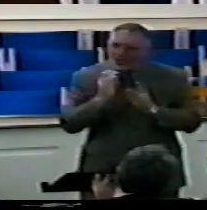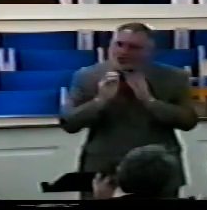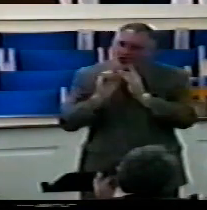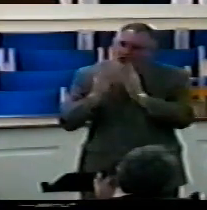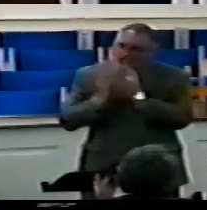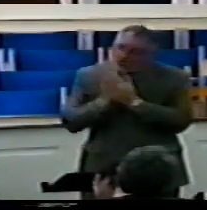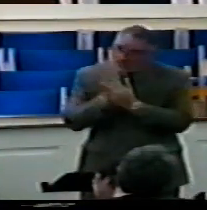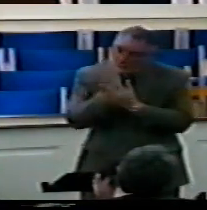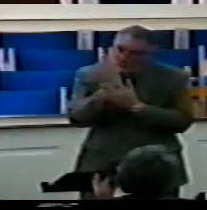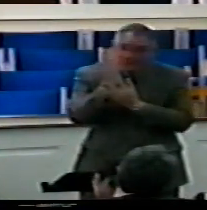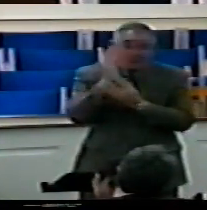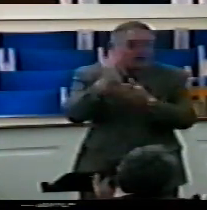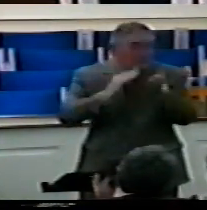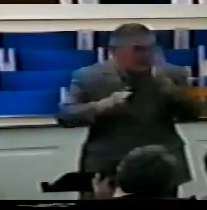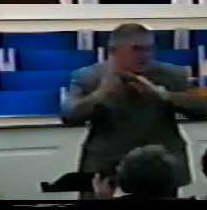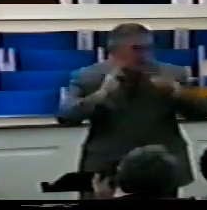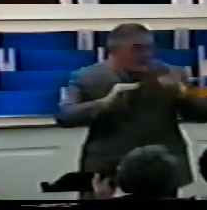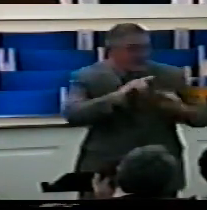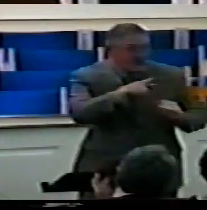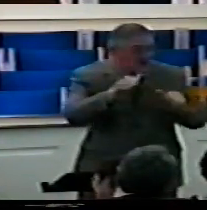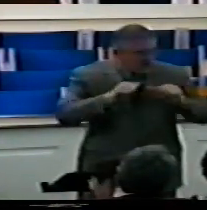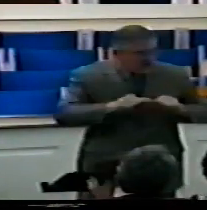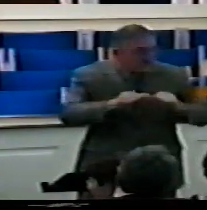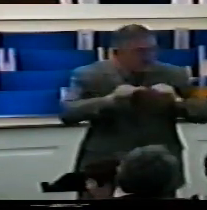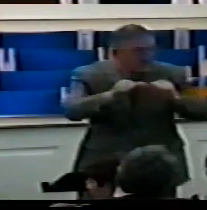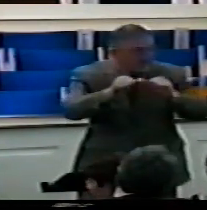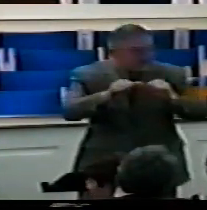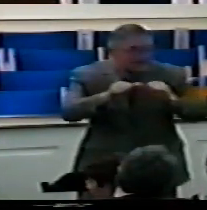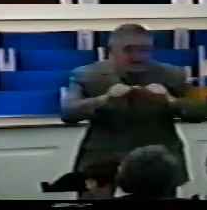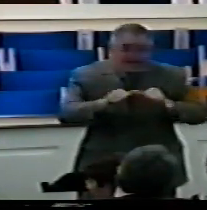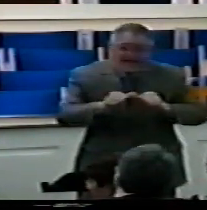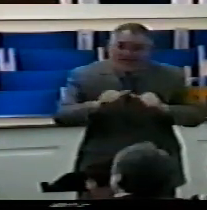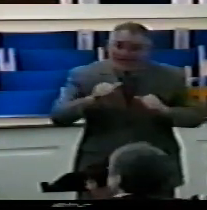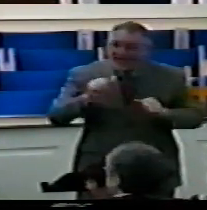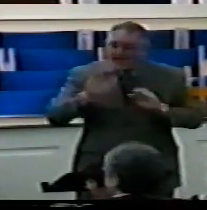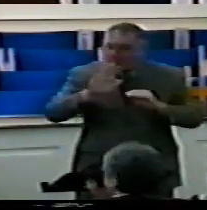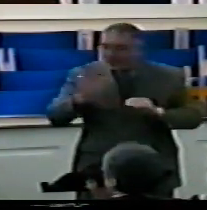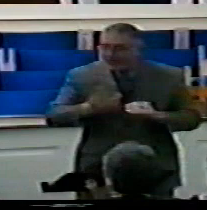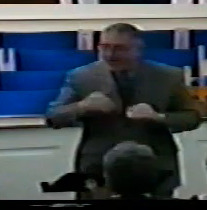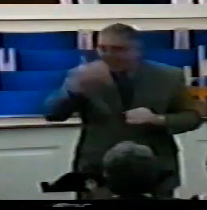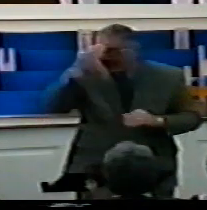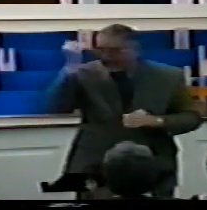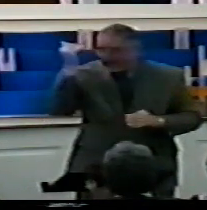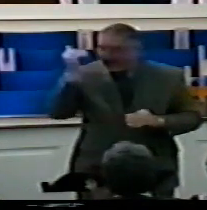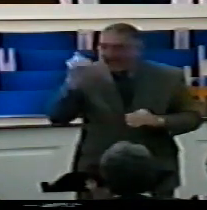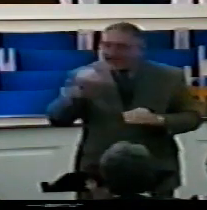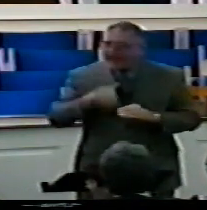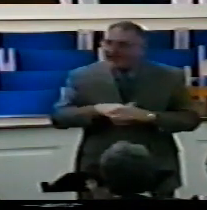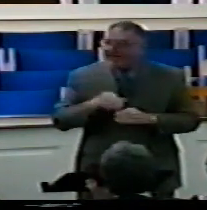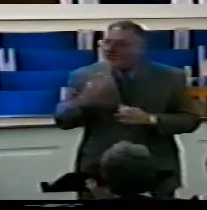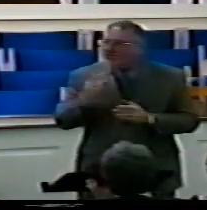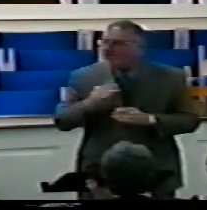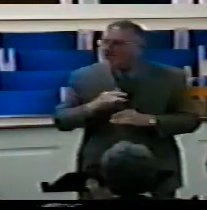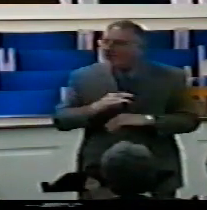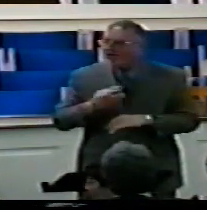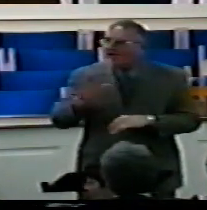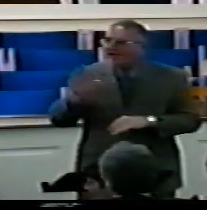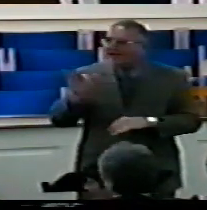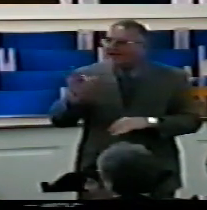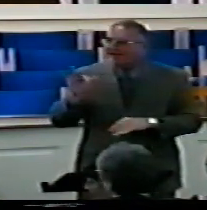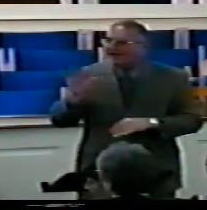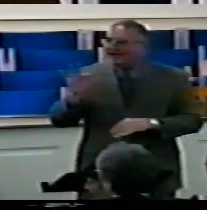it. By going through it. I'll never forget in the early 90s, was it 91 or 92, dear, you got so sick?